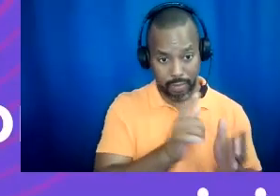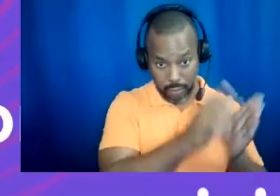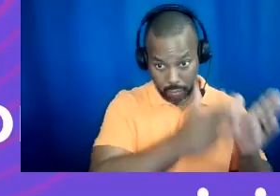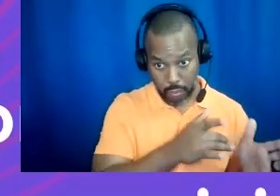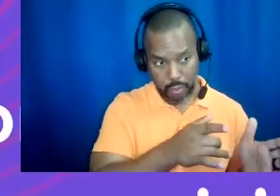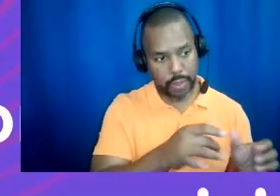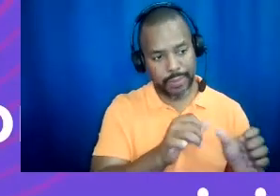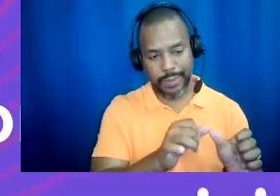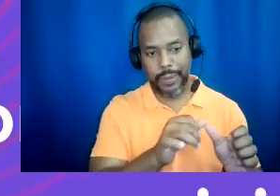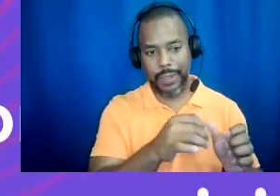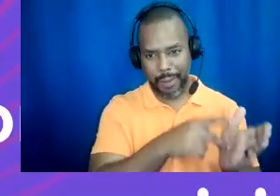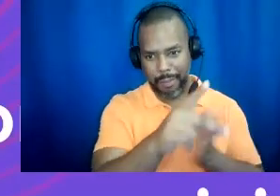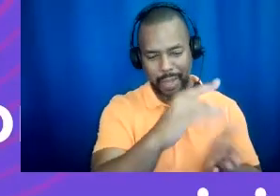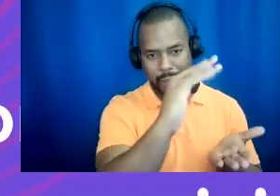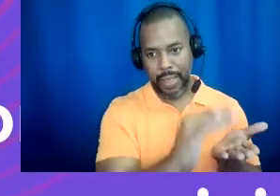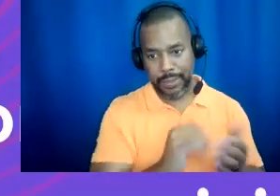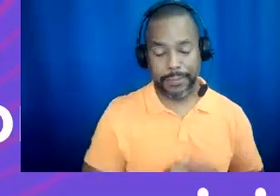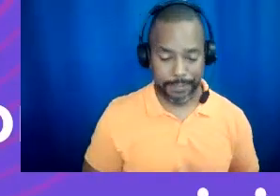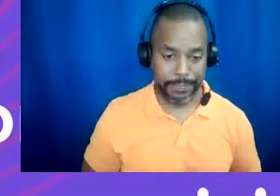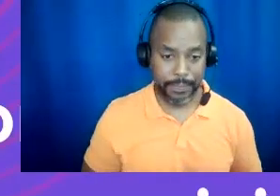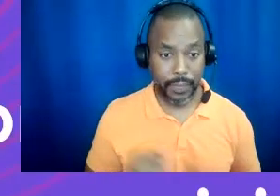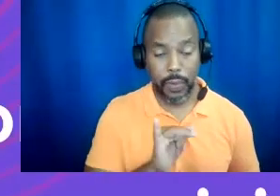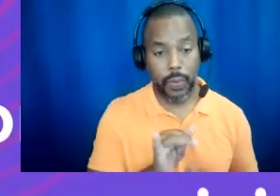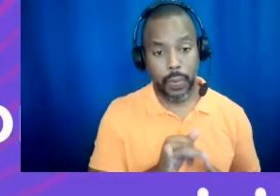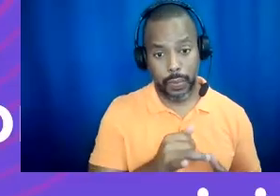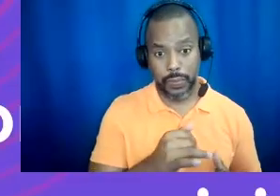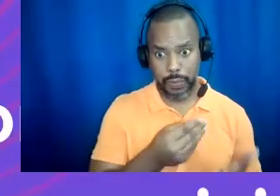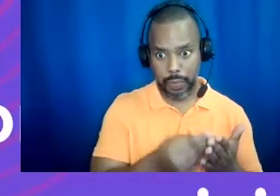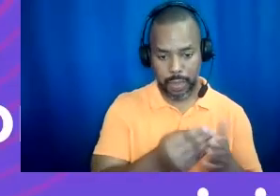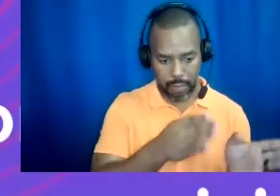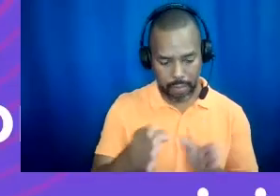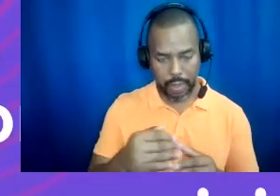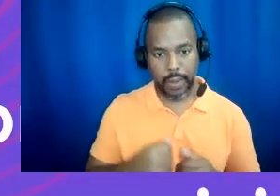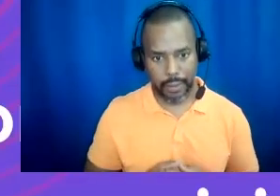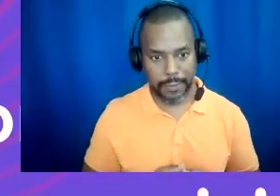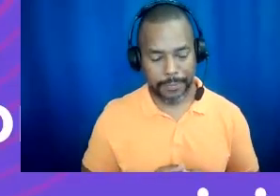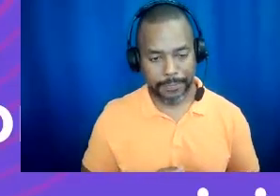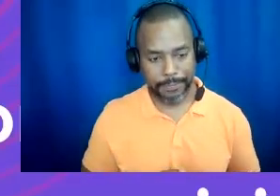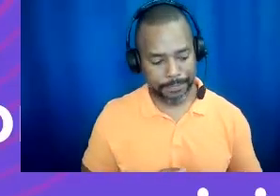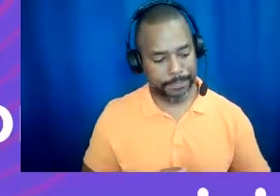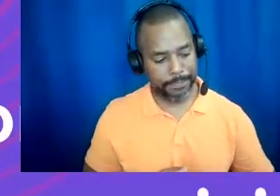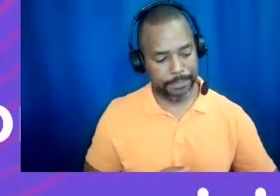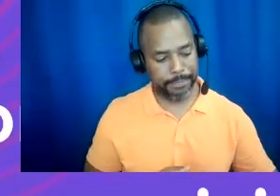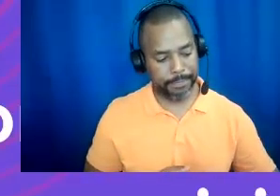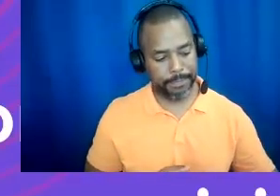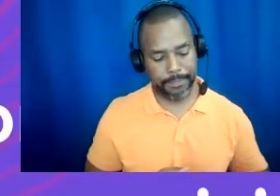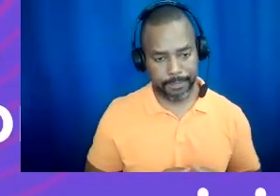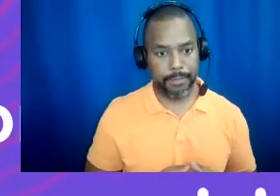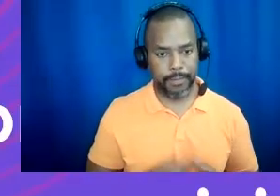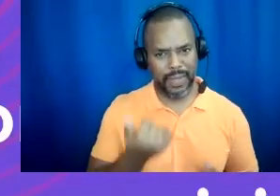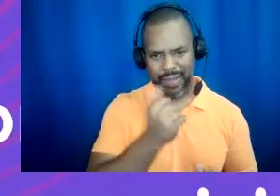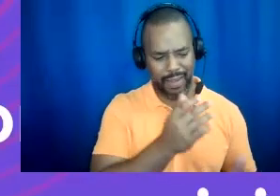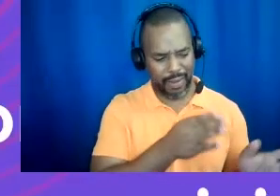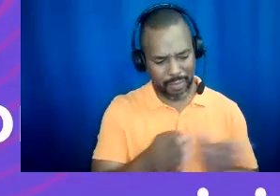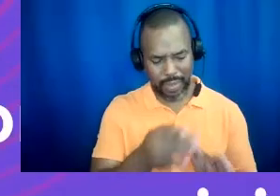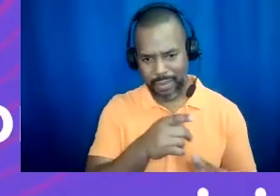them. There's also financial planning. You can get unlimited phone consultations with a financial professional to help with any issues